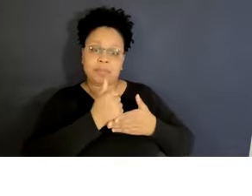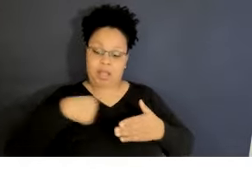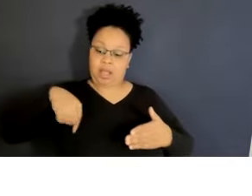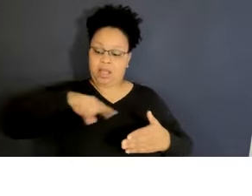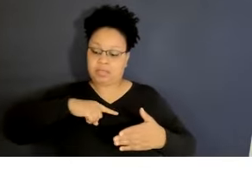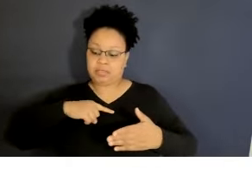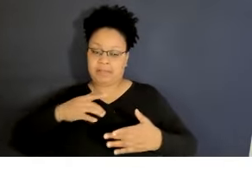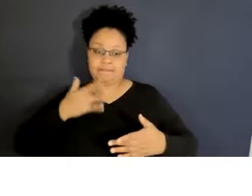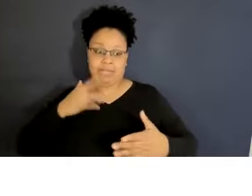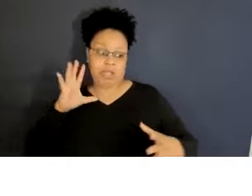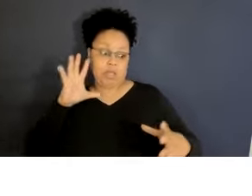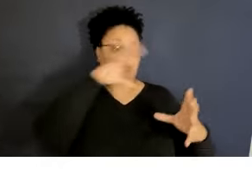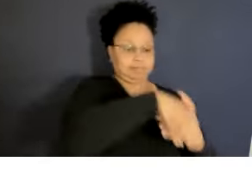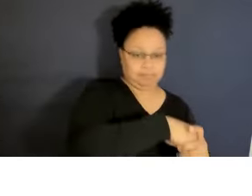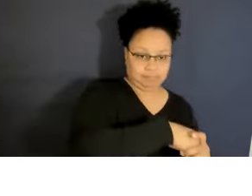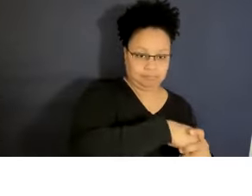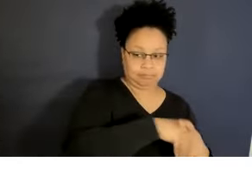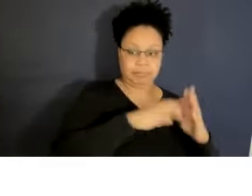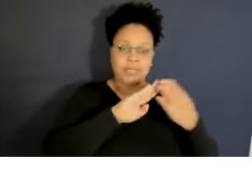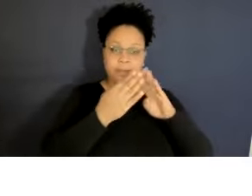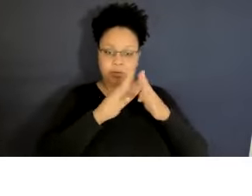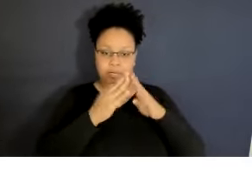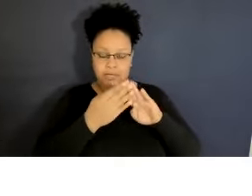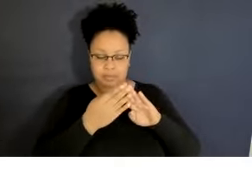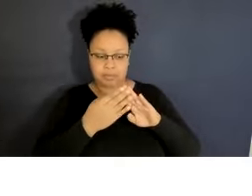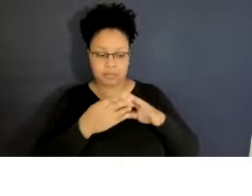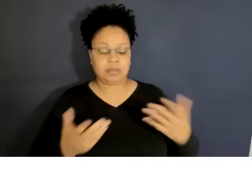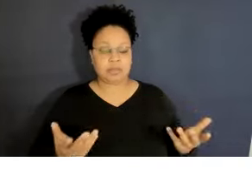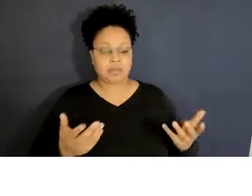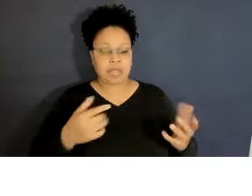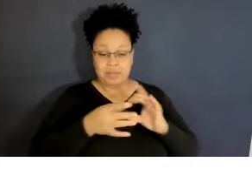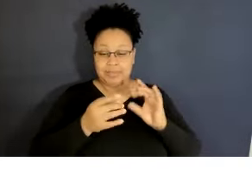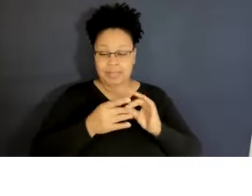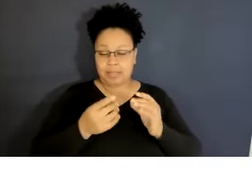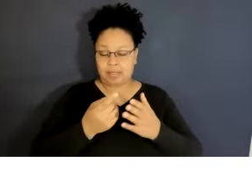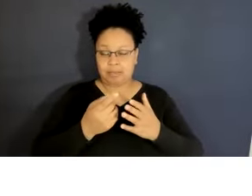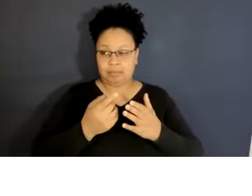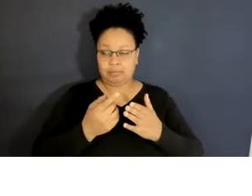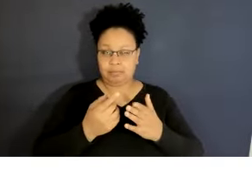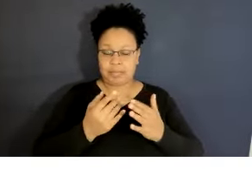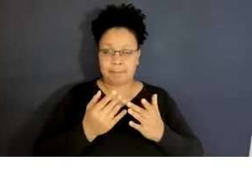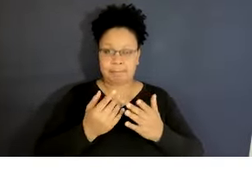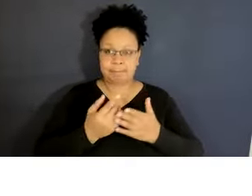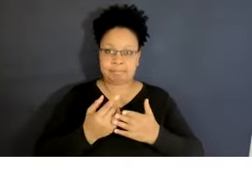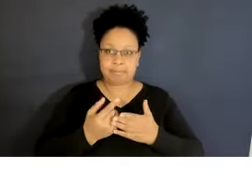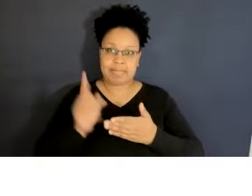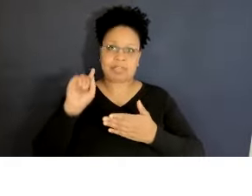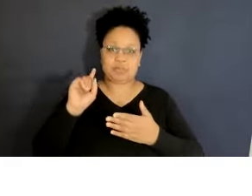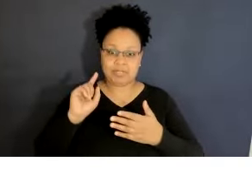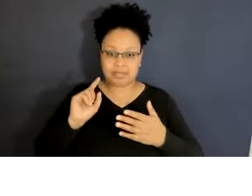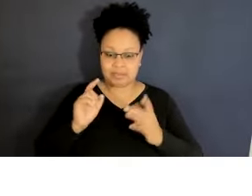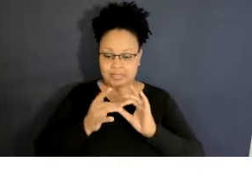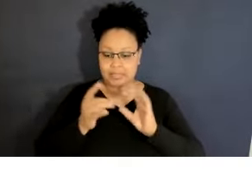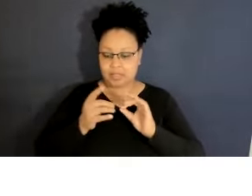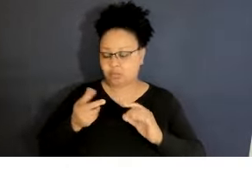is Bernard, I'm sorry. As I said earlier in the week, and I said to my panel mates, we have